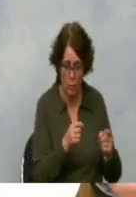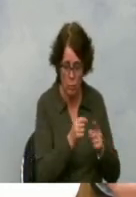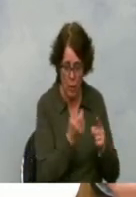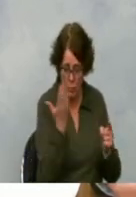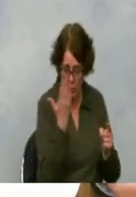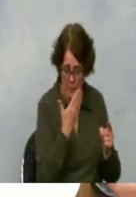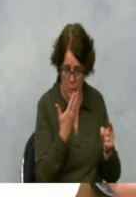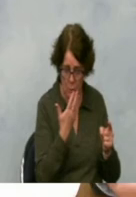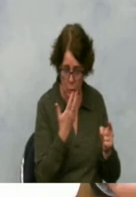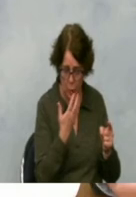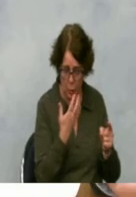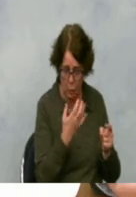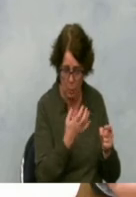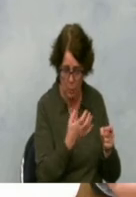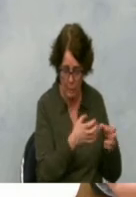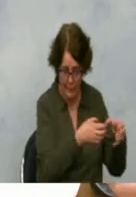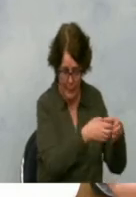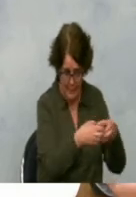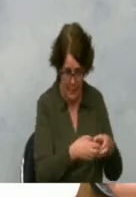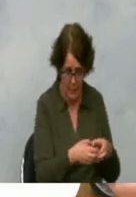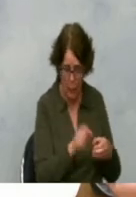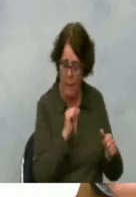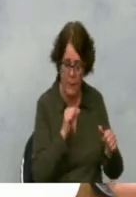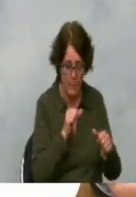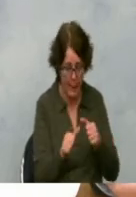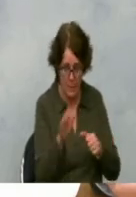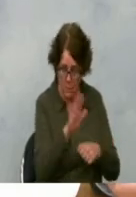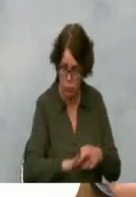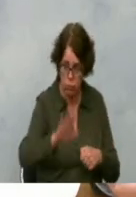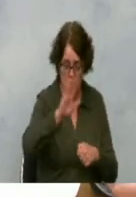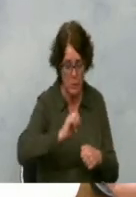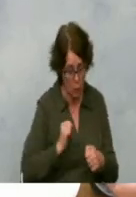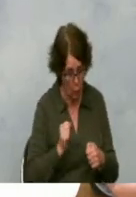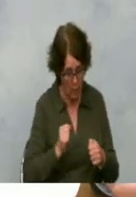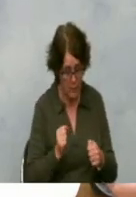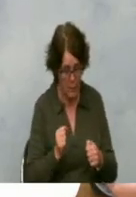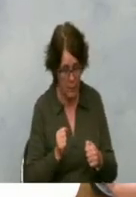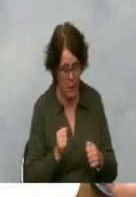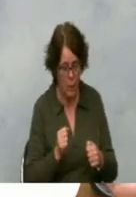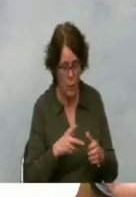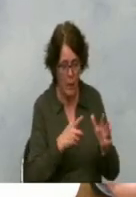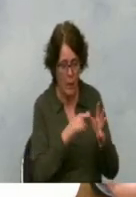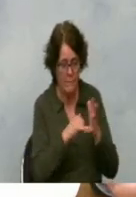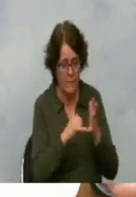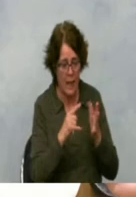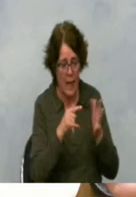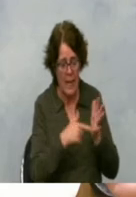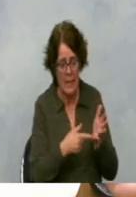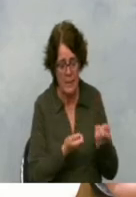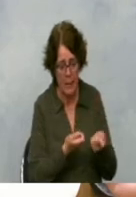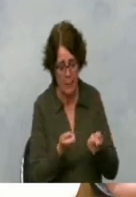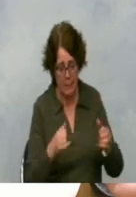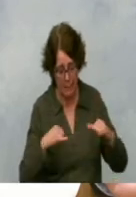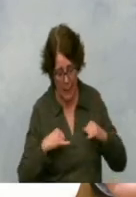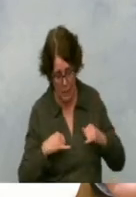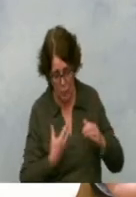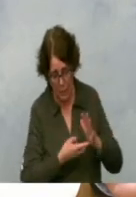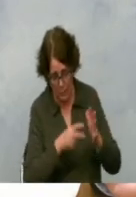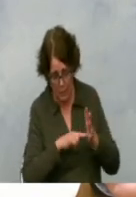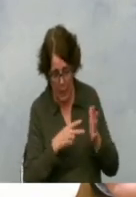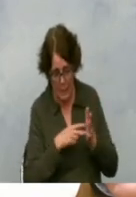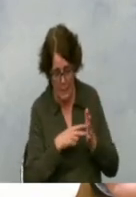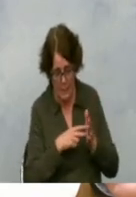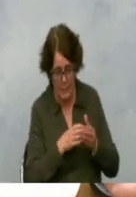school estate. We have the best primary school estate in Scotland. And we have asset management plans and life cycle